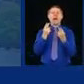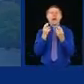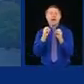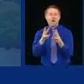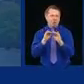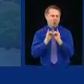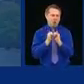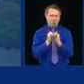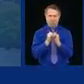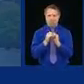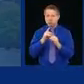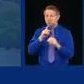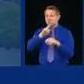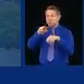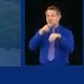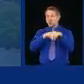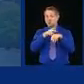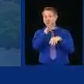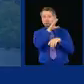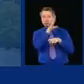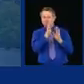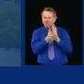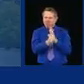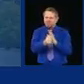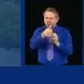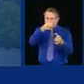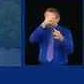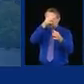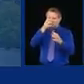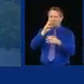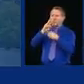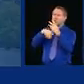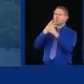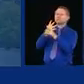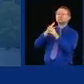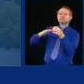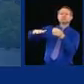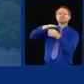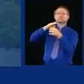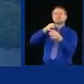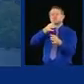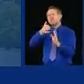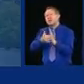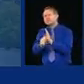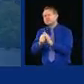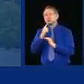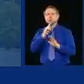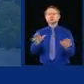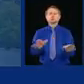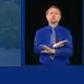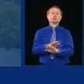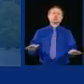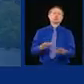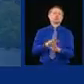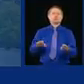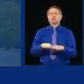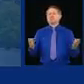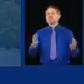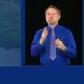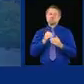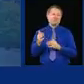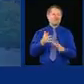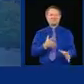experts, global experts, make sure you don't reopen too soon. What they mean to be saying by too